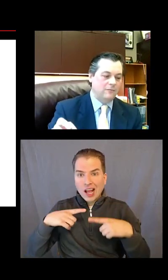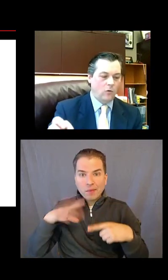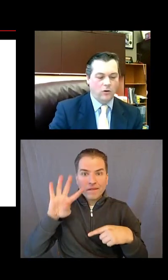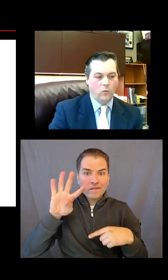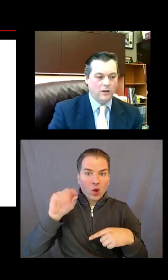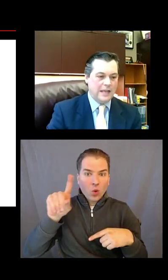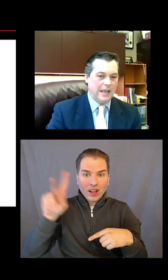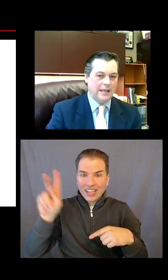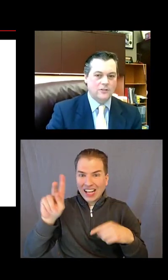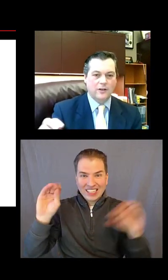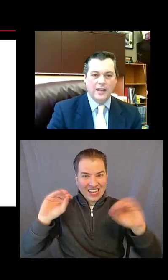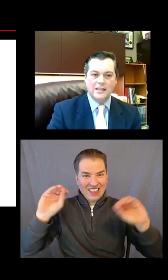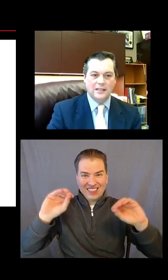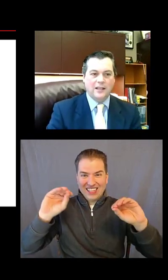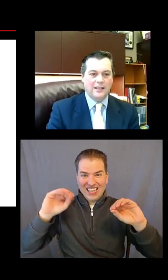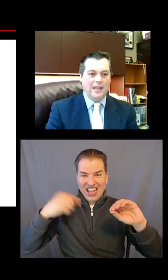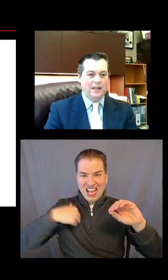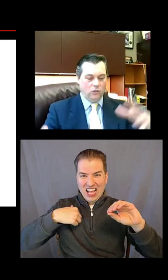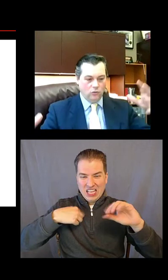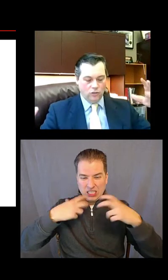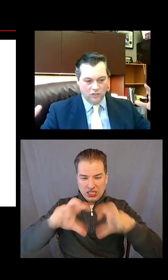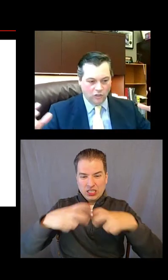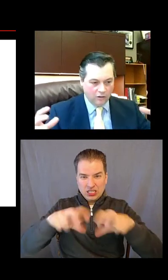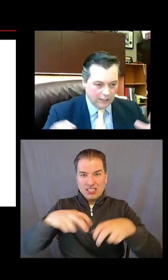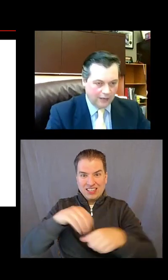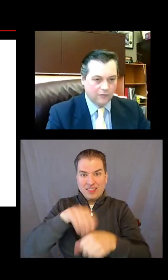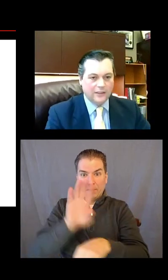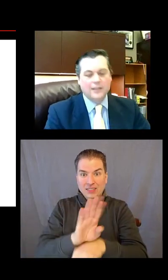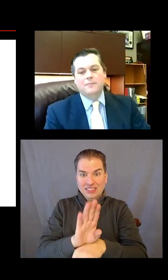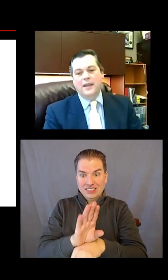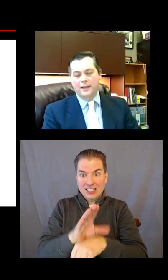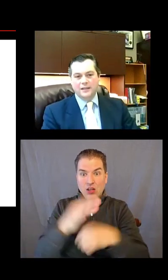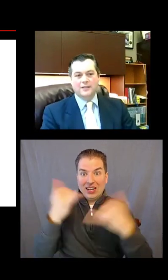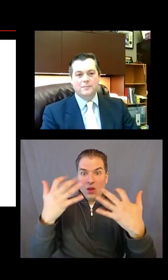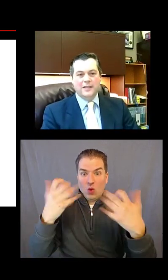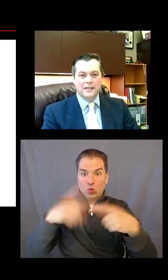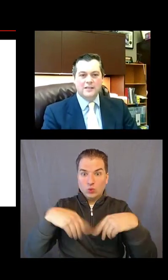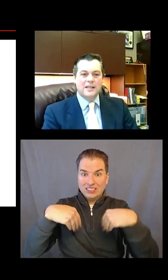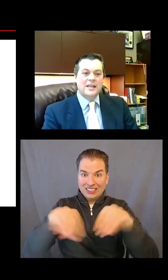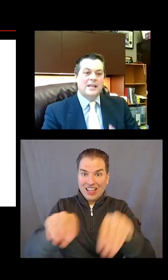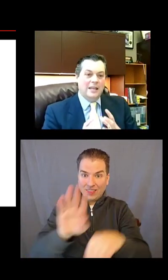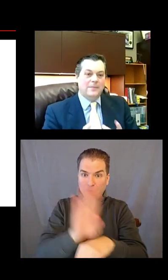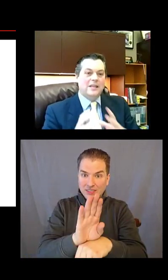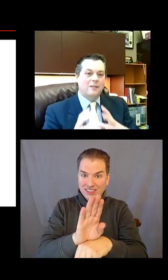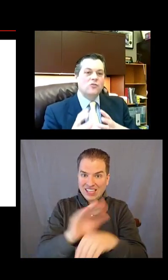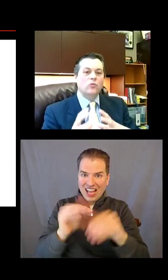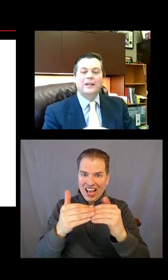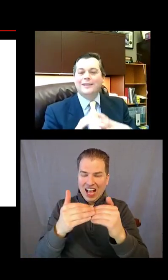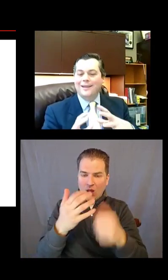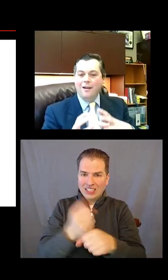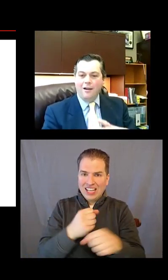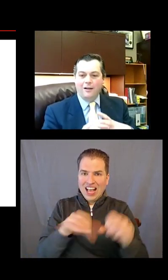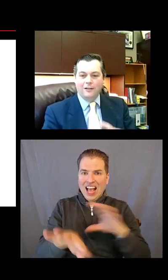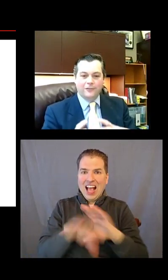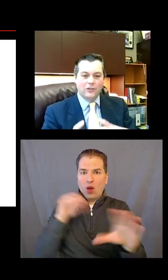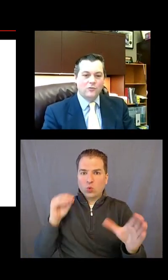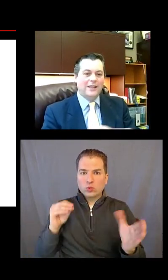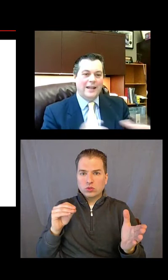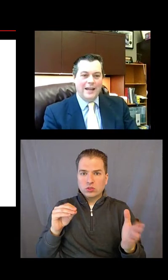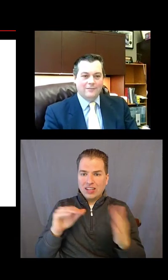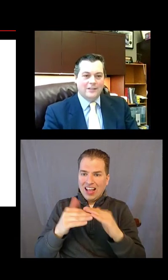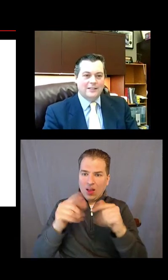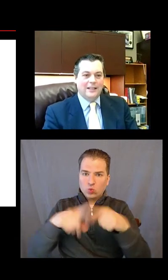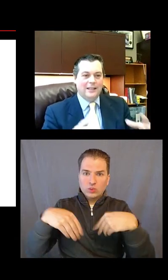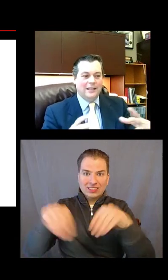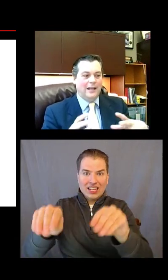investments in 401ks or anything like that, and you just sunk everything back into the business, it becomes really hard for you to